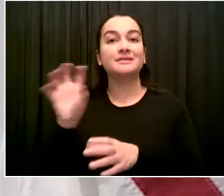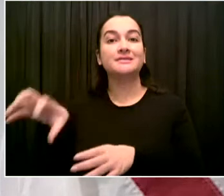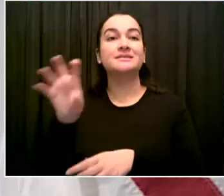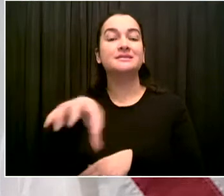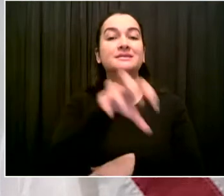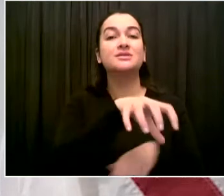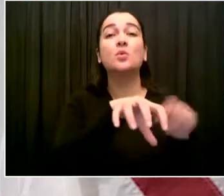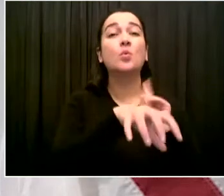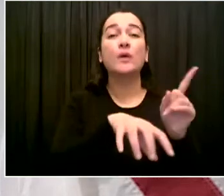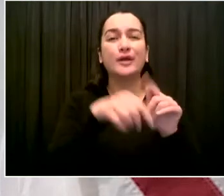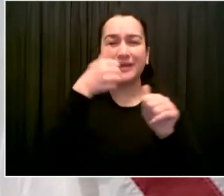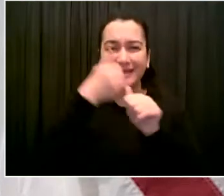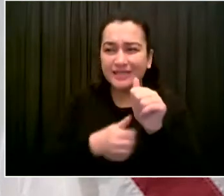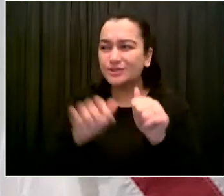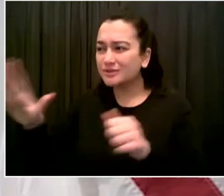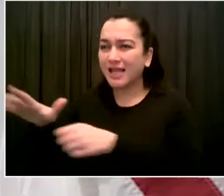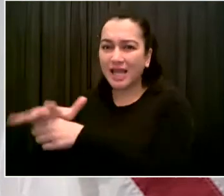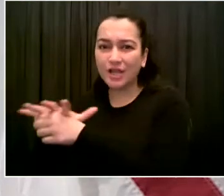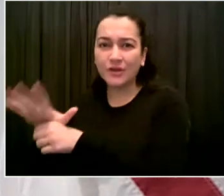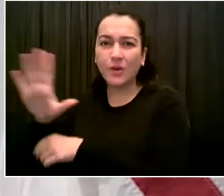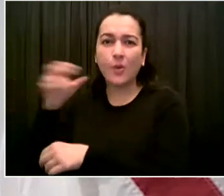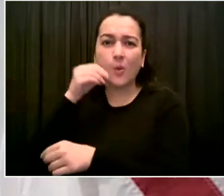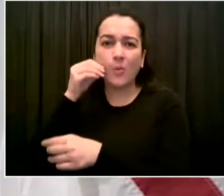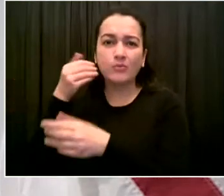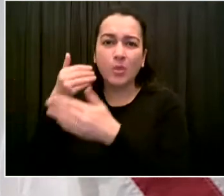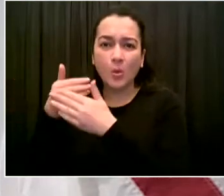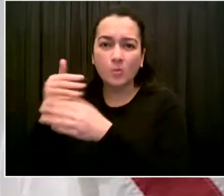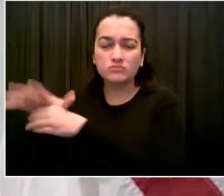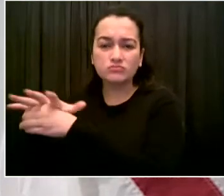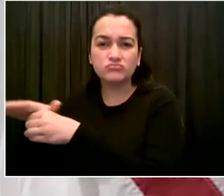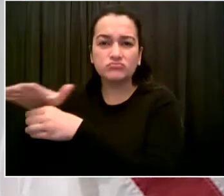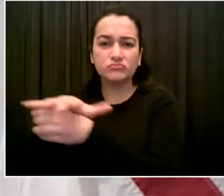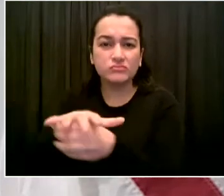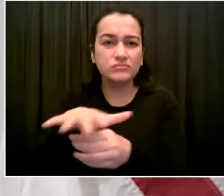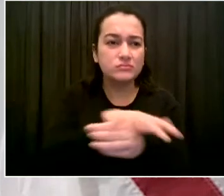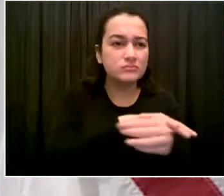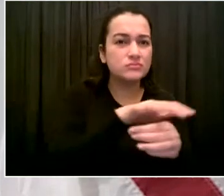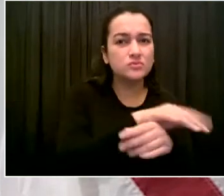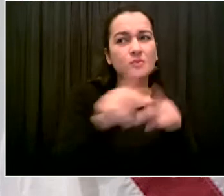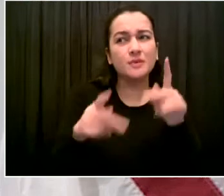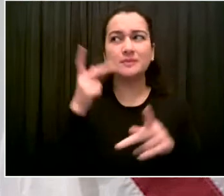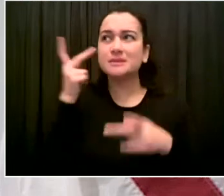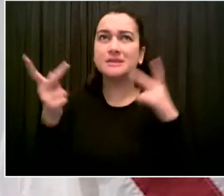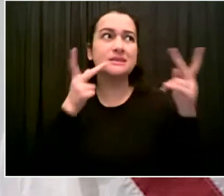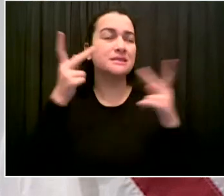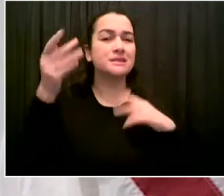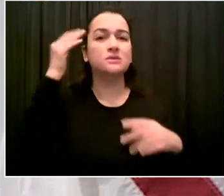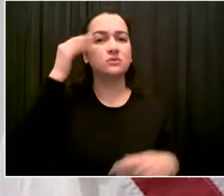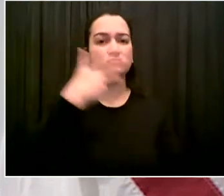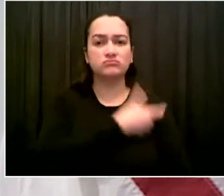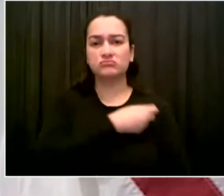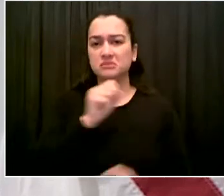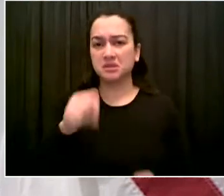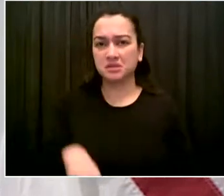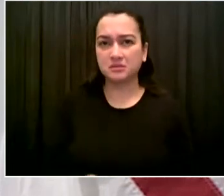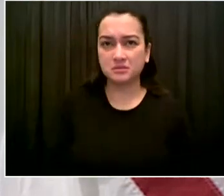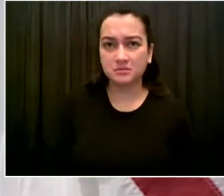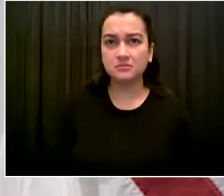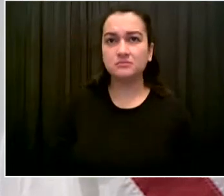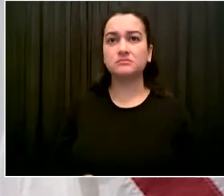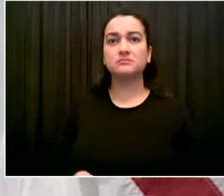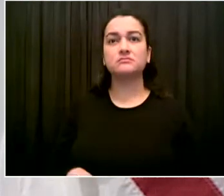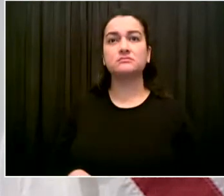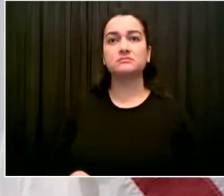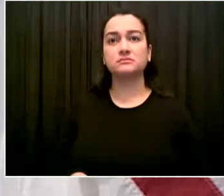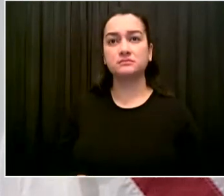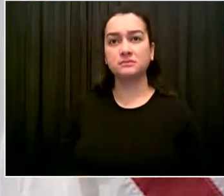to help sign people up or in some way, add a piece to the equation that we don't have now, it's something we'd be very